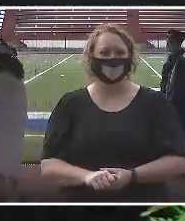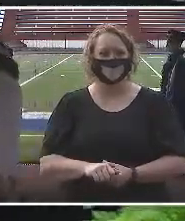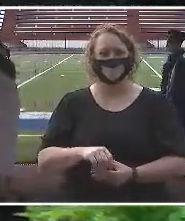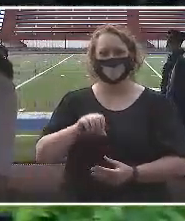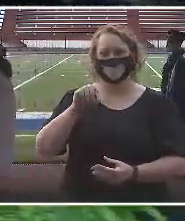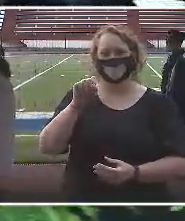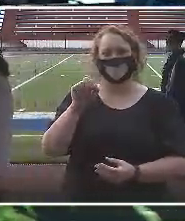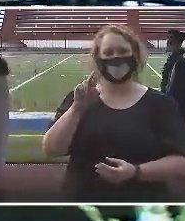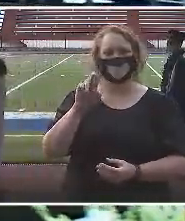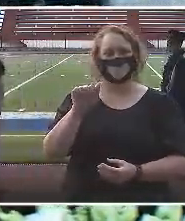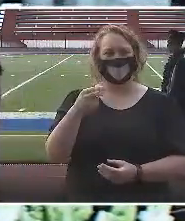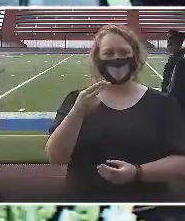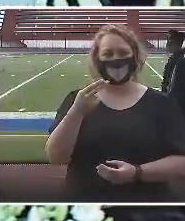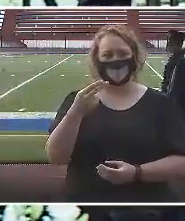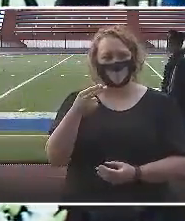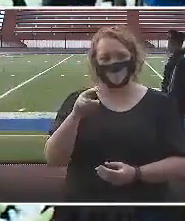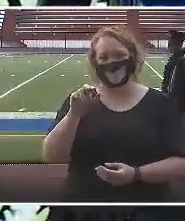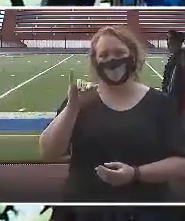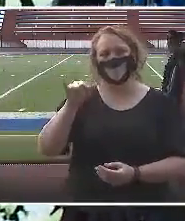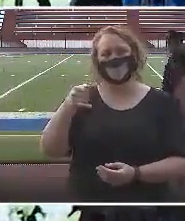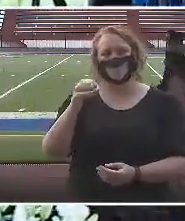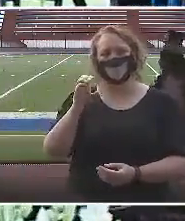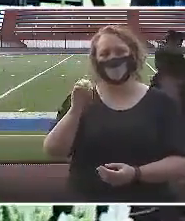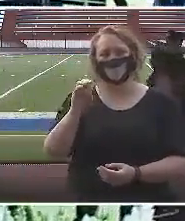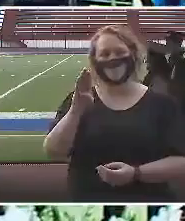Sarah Jacobson.